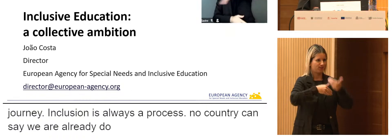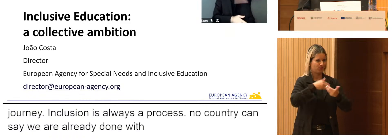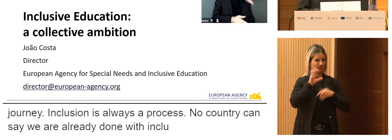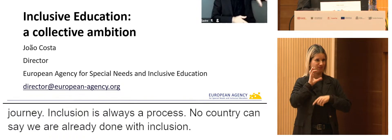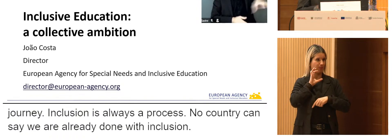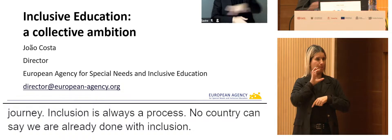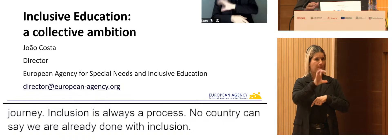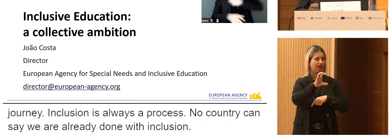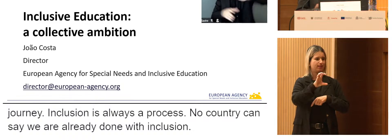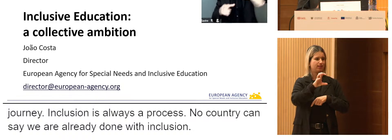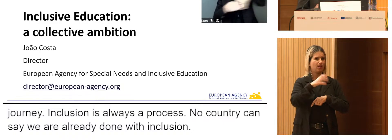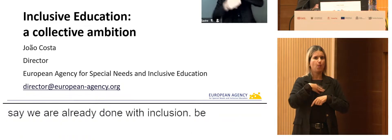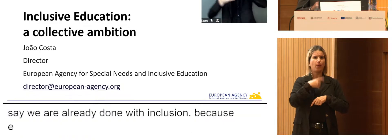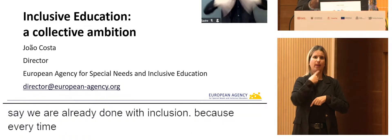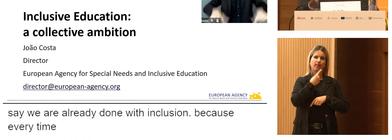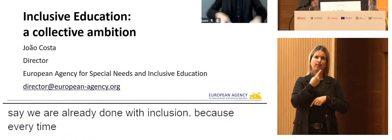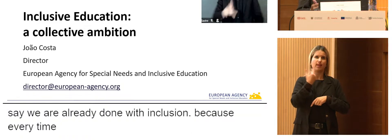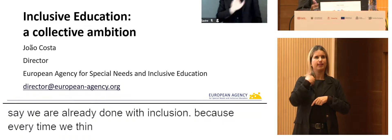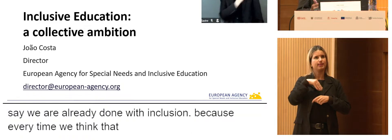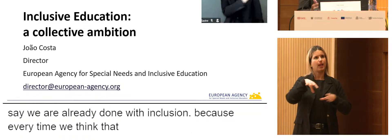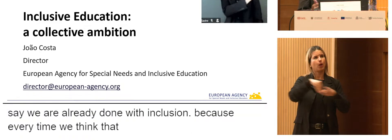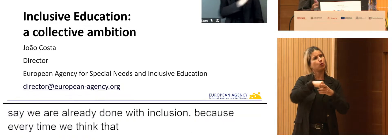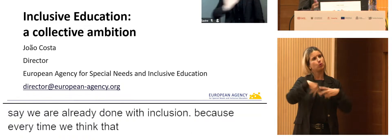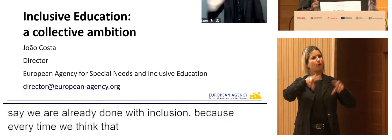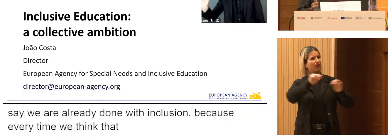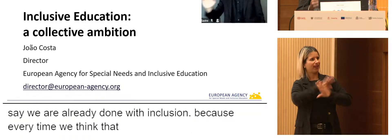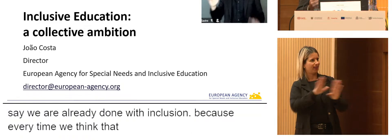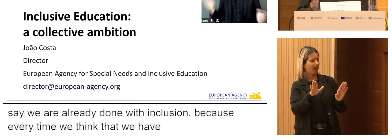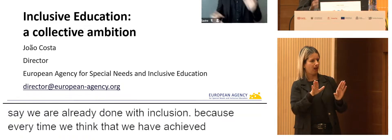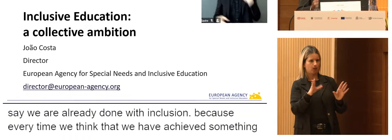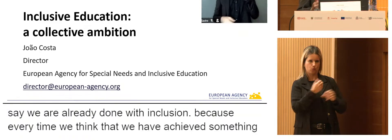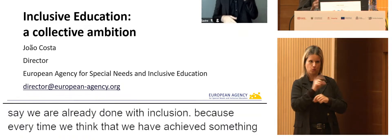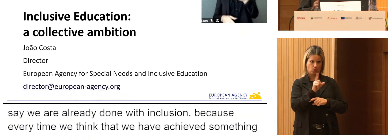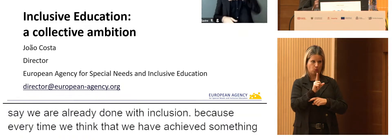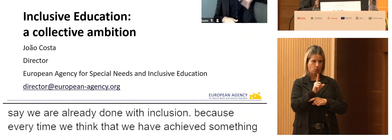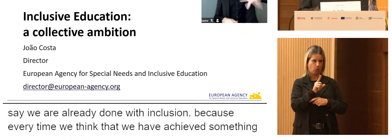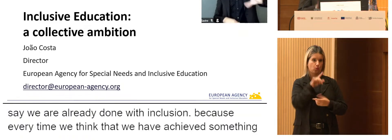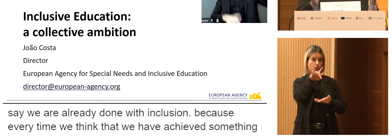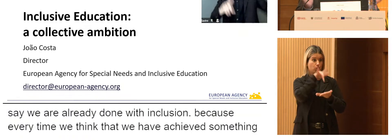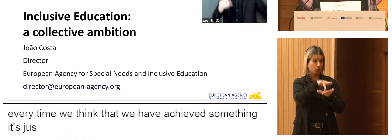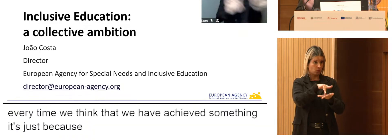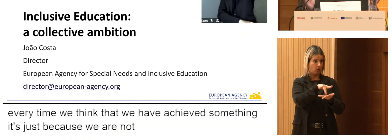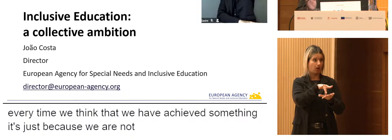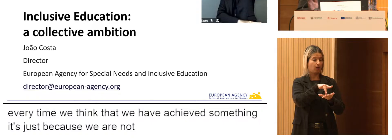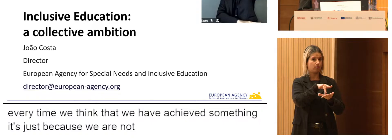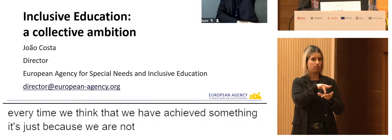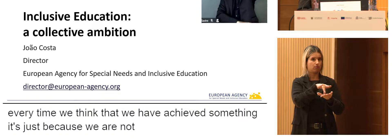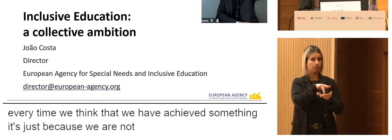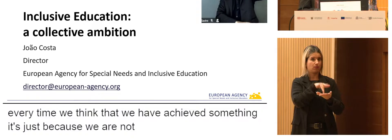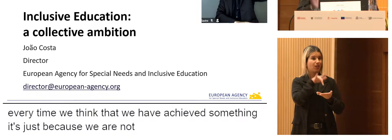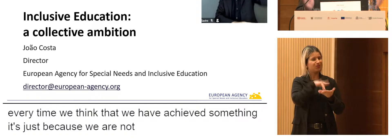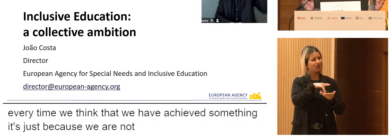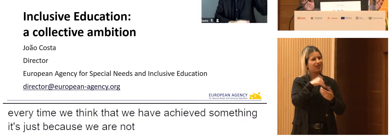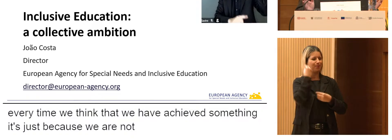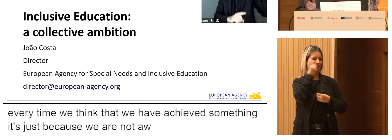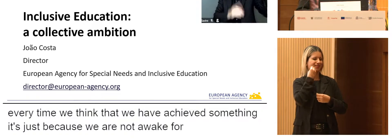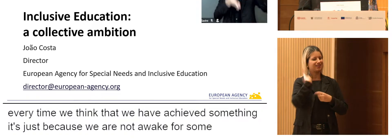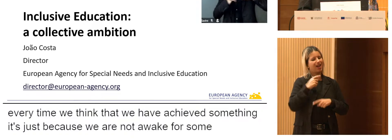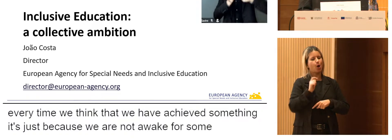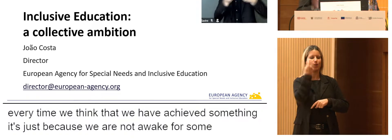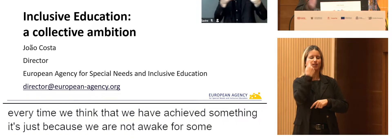inclusion, because every time we think that we have achieved something, it's just because we are not awake for some